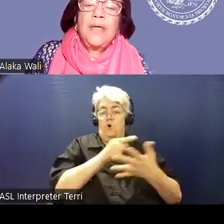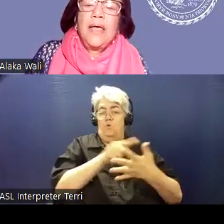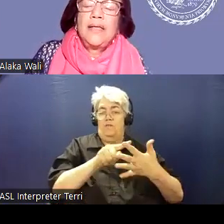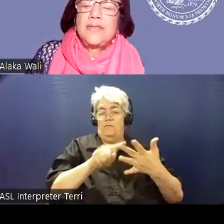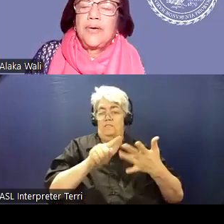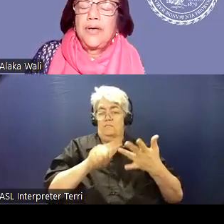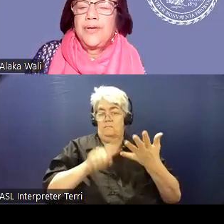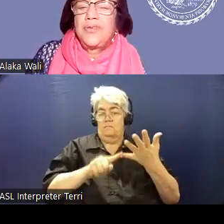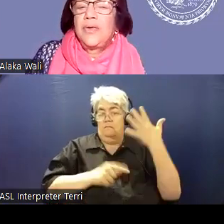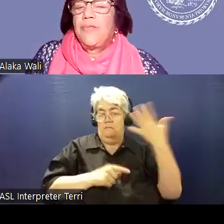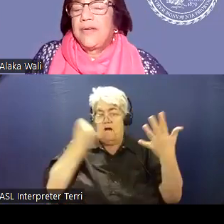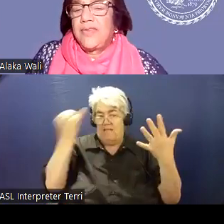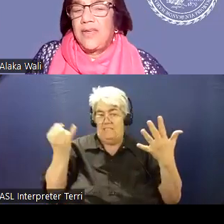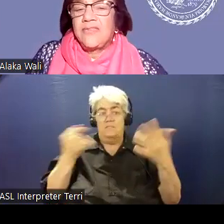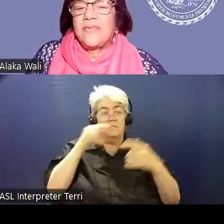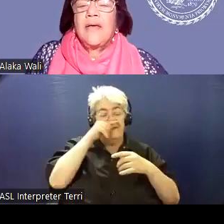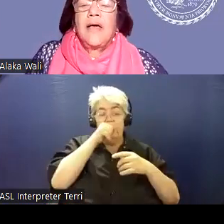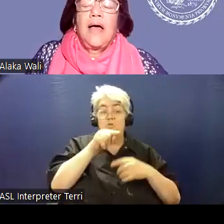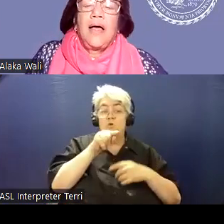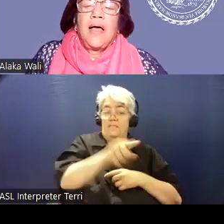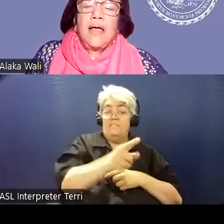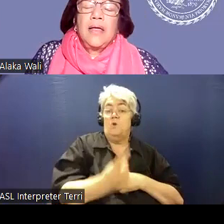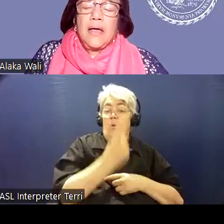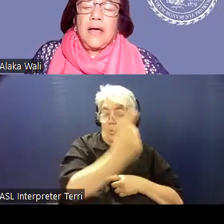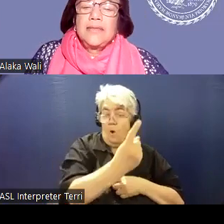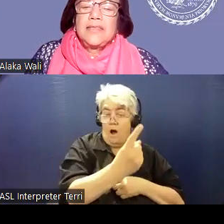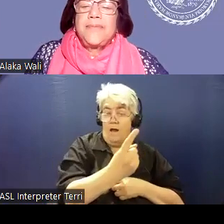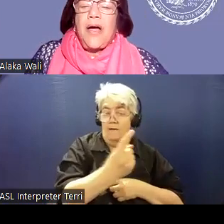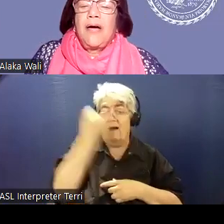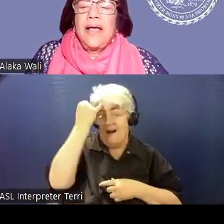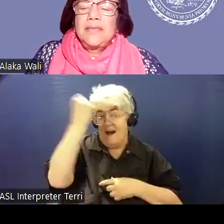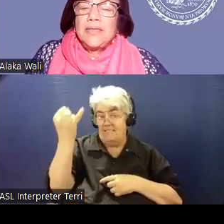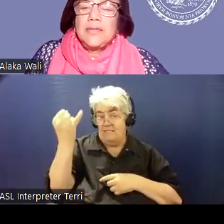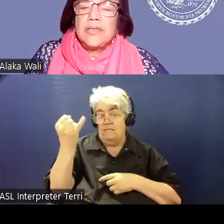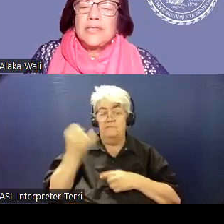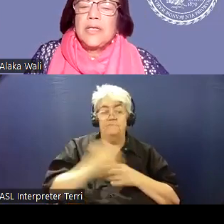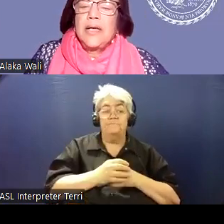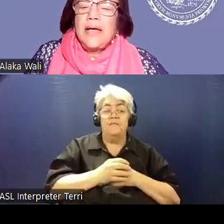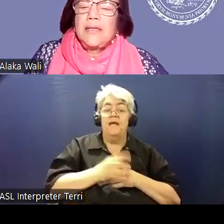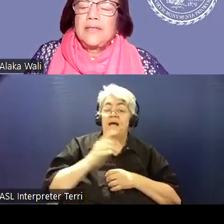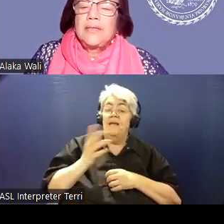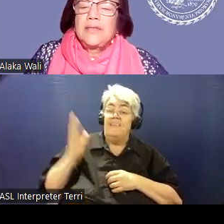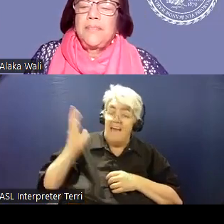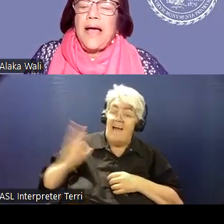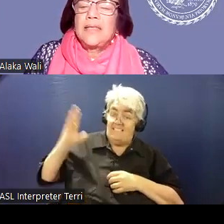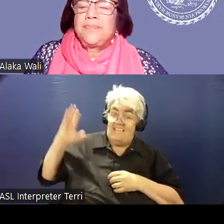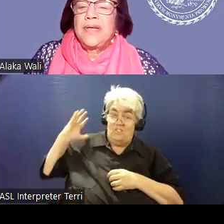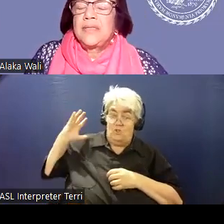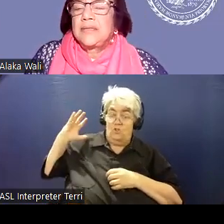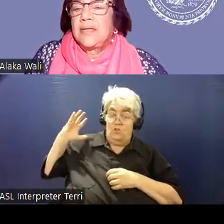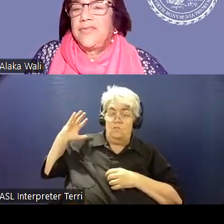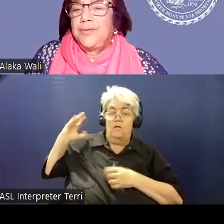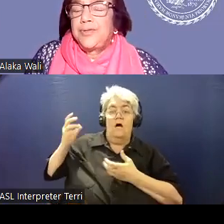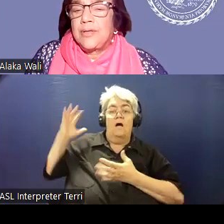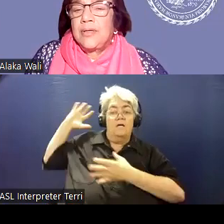know. And so here you see one of these concepts. Our ancestors connect us to the past,